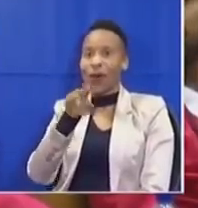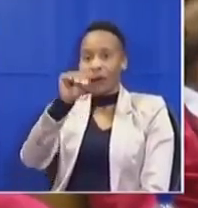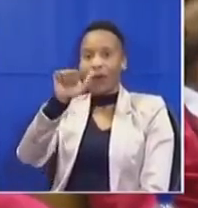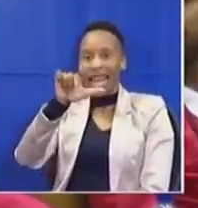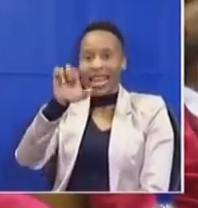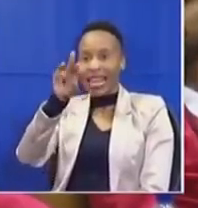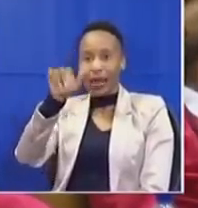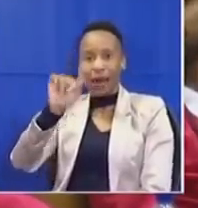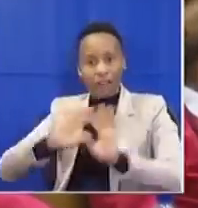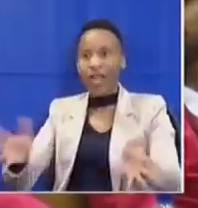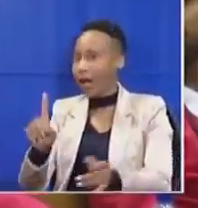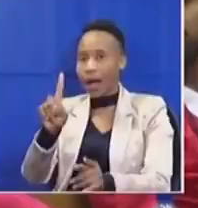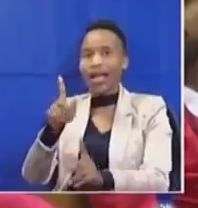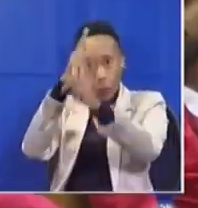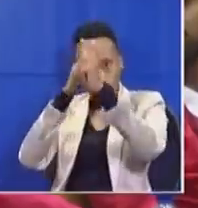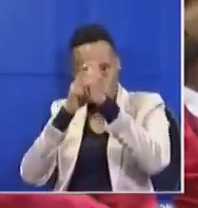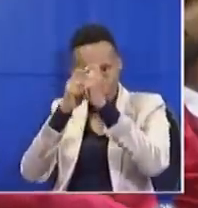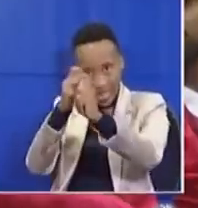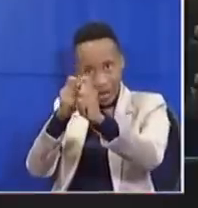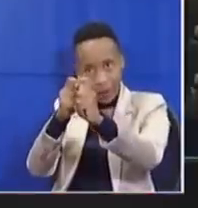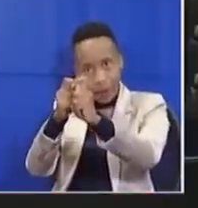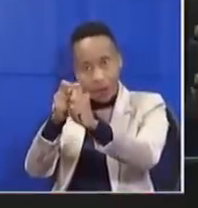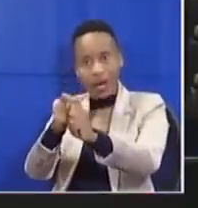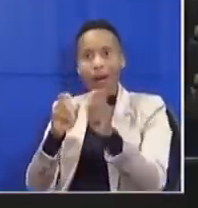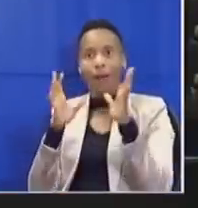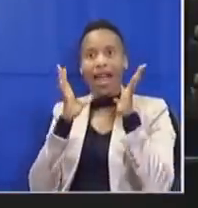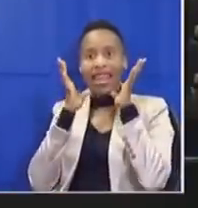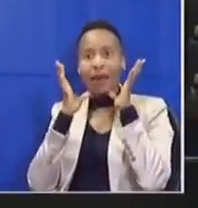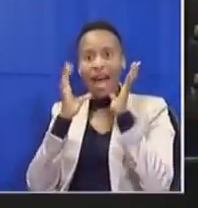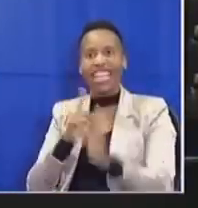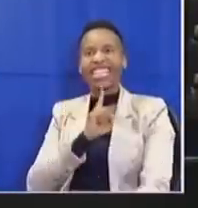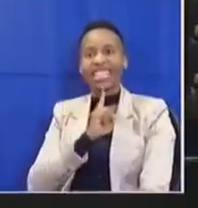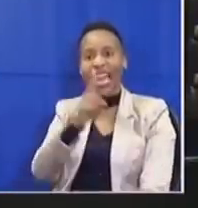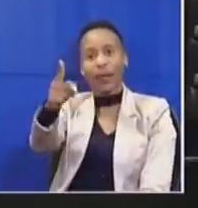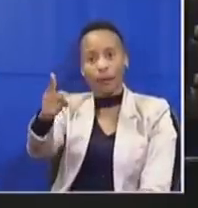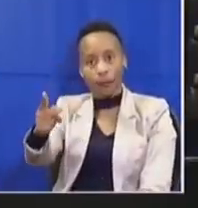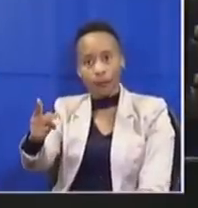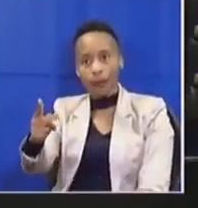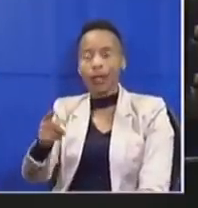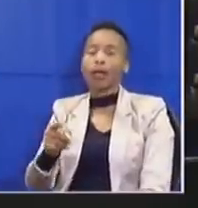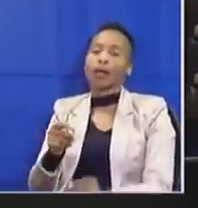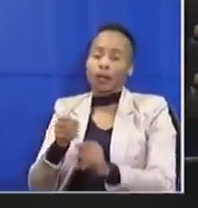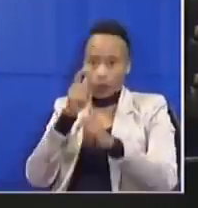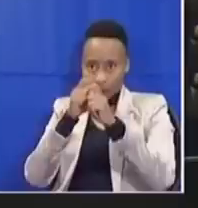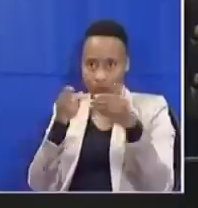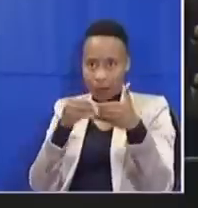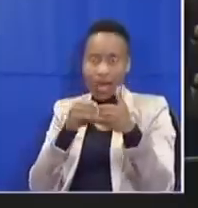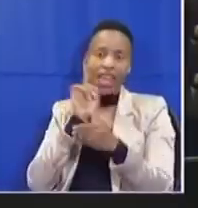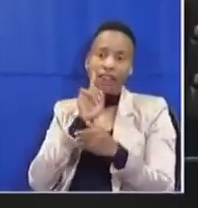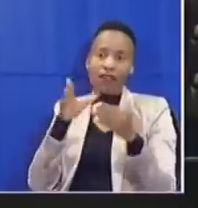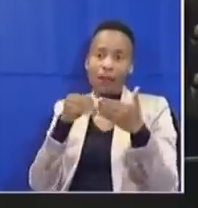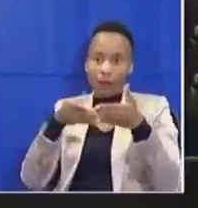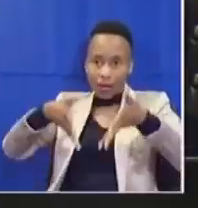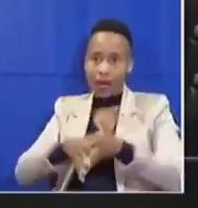him. Honourable member, every member of the house should be referred to as an honourable. Please